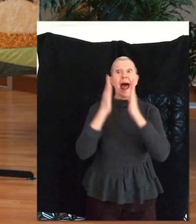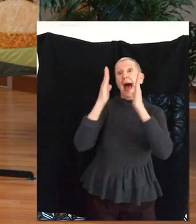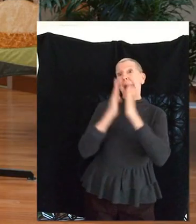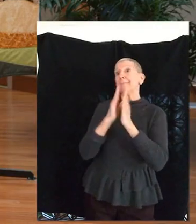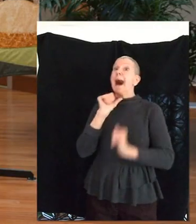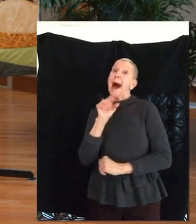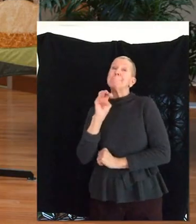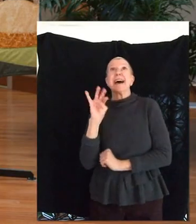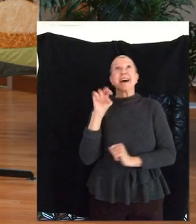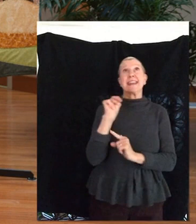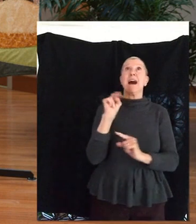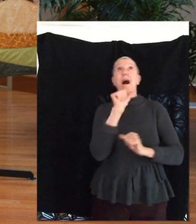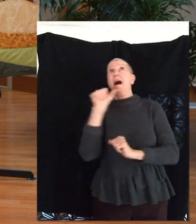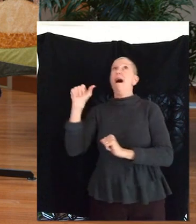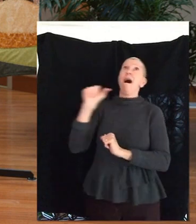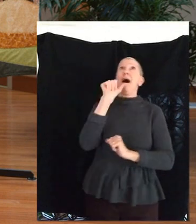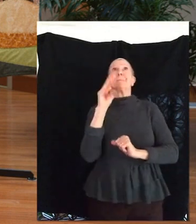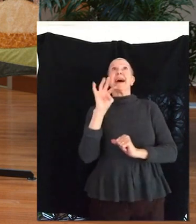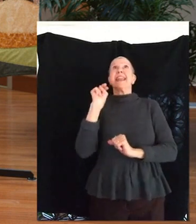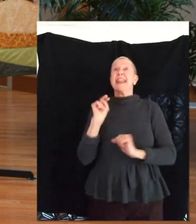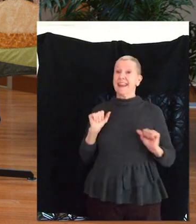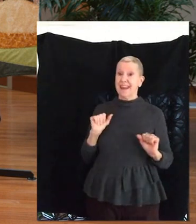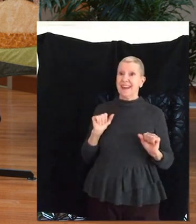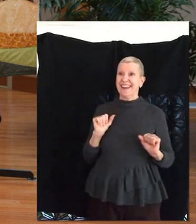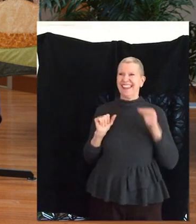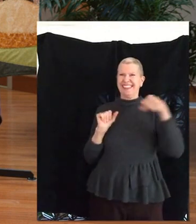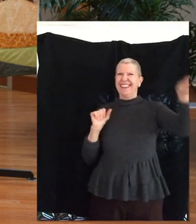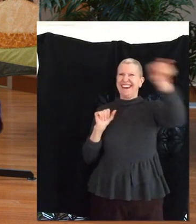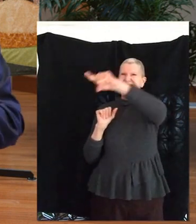Amen, amen, amen, amen. Amen.